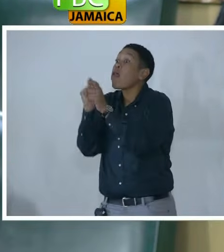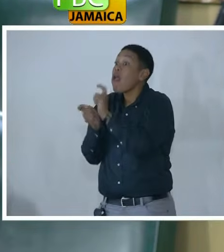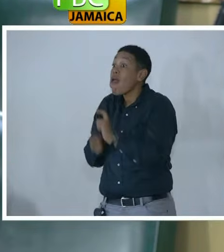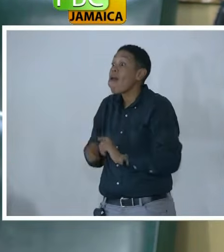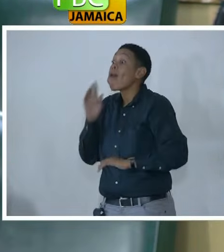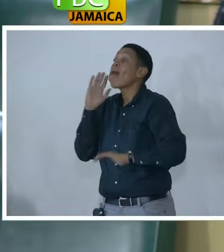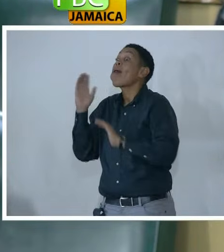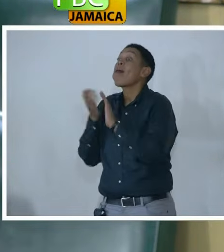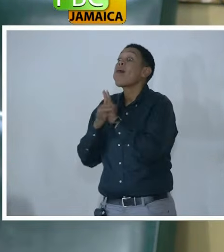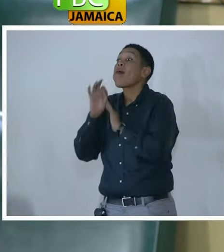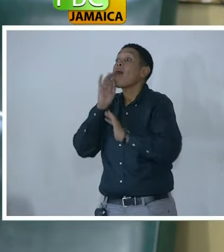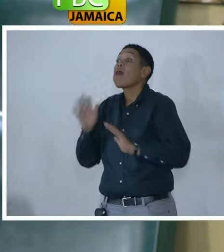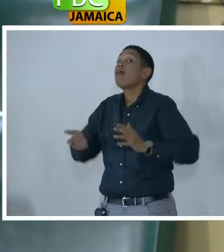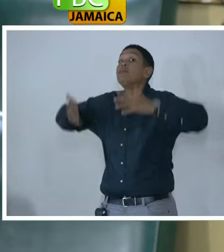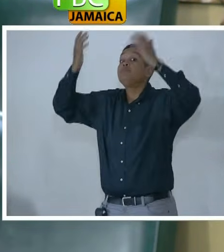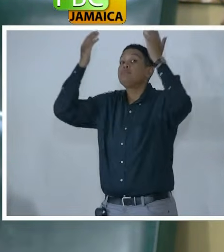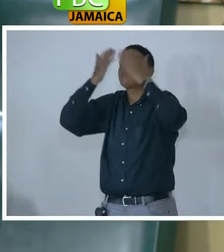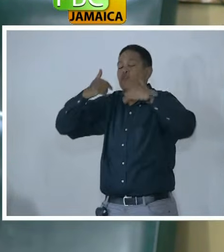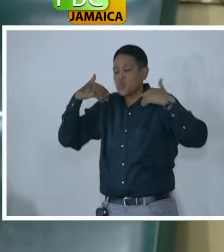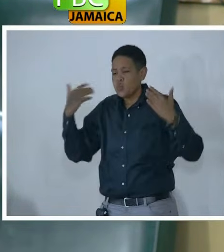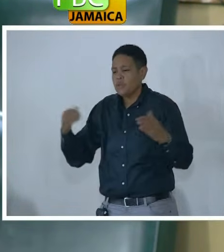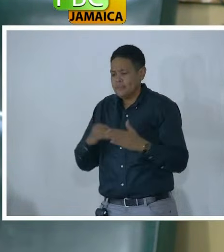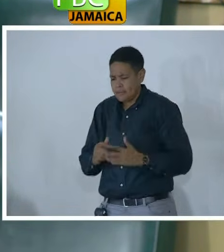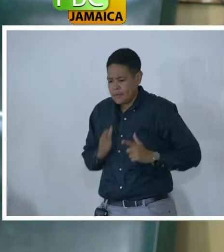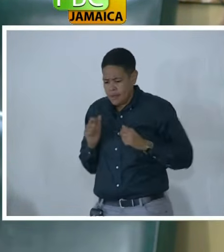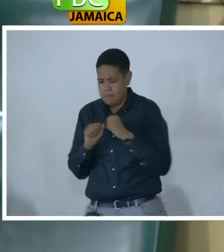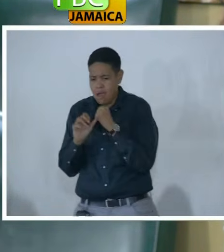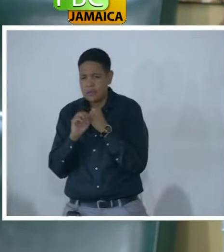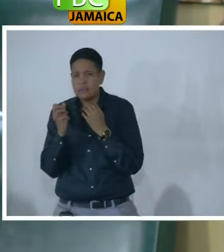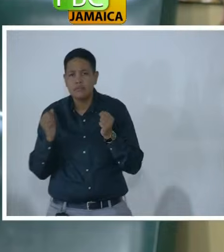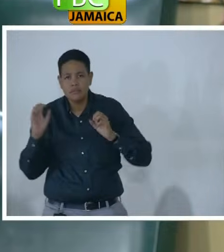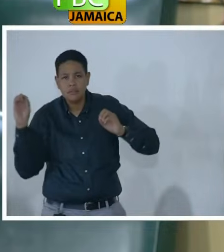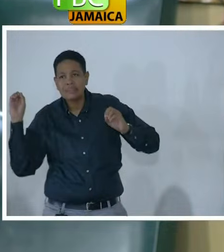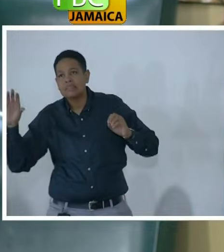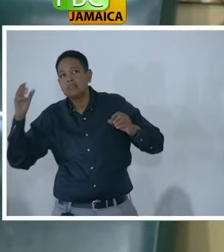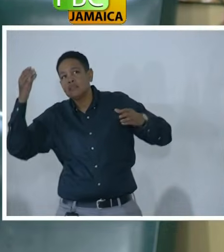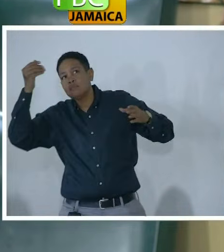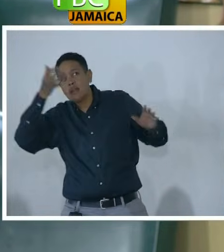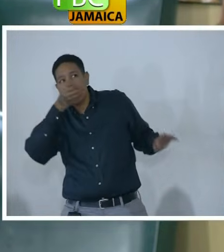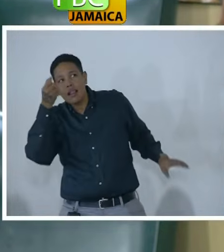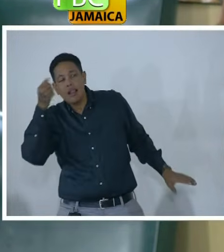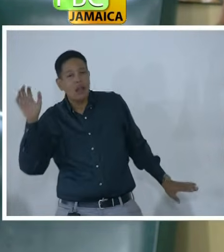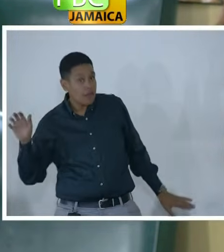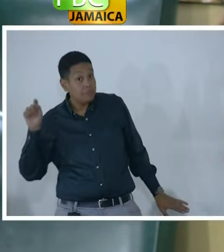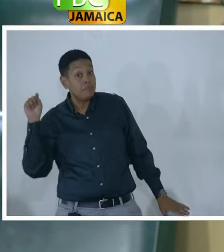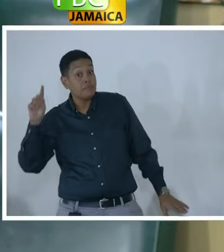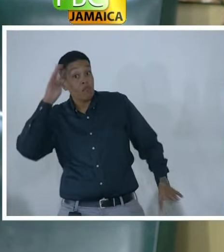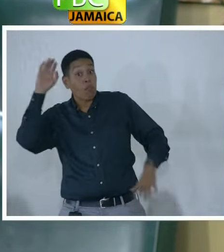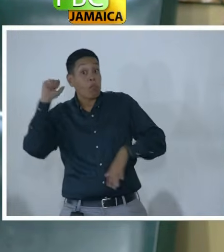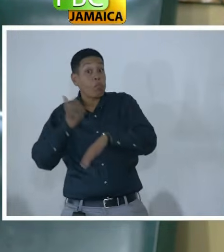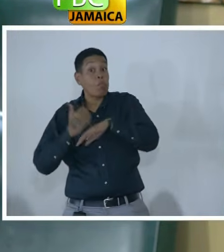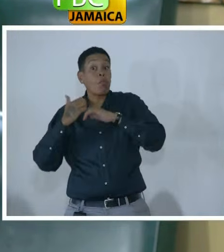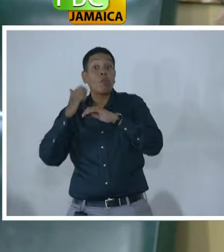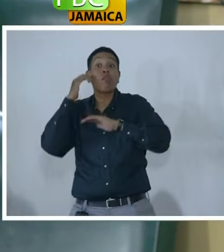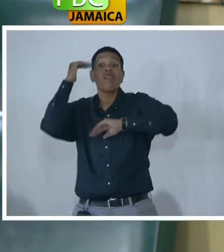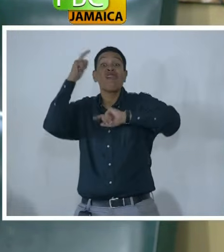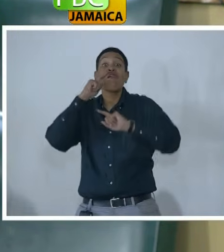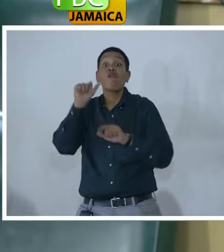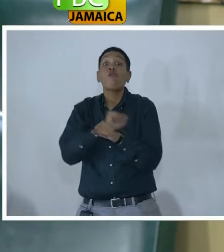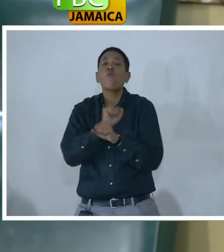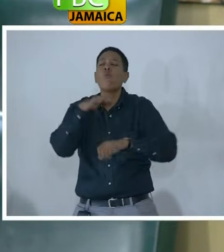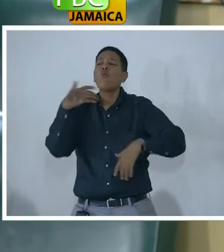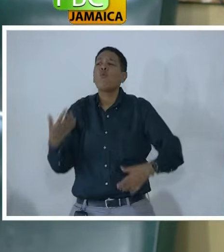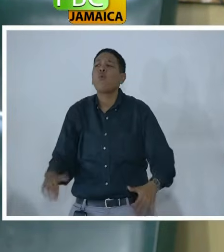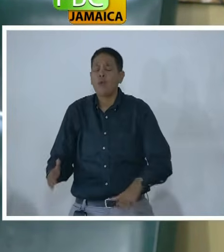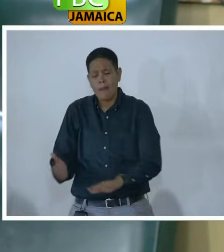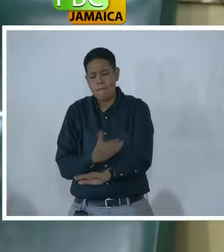capacity before entering the live market. Madam Speaker, this innovation is expected to significantly improve